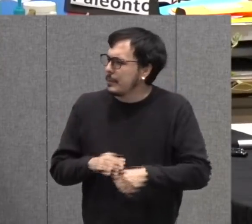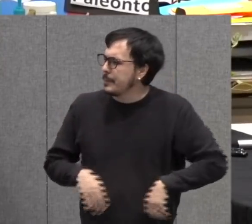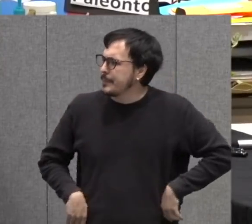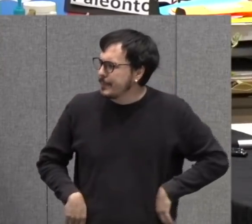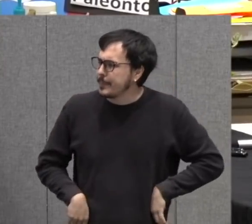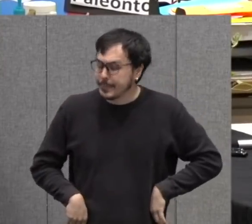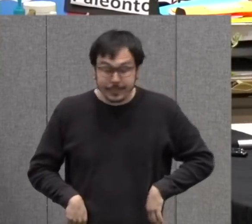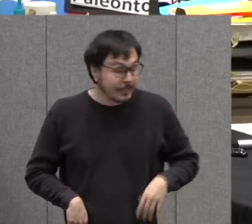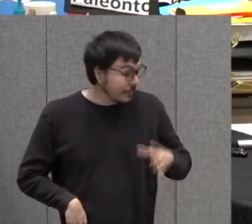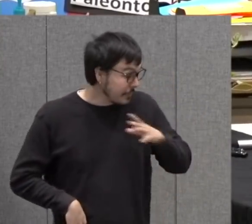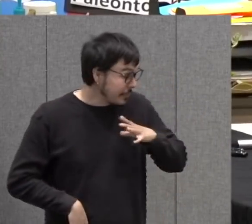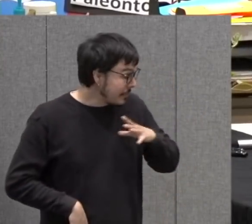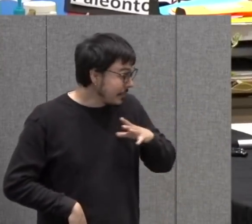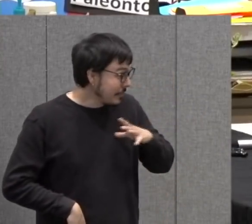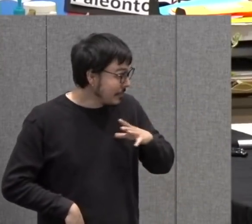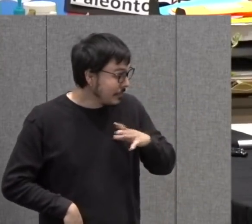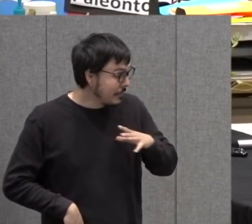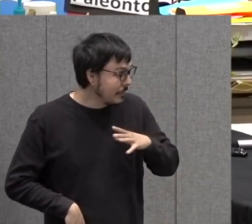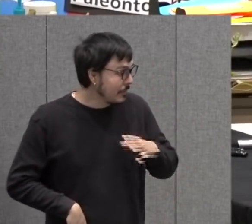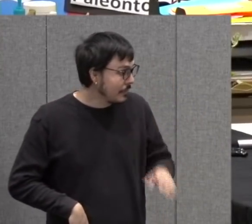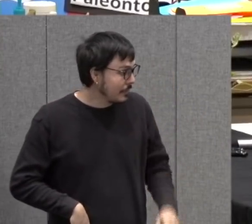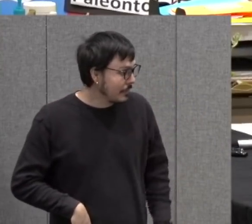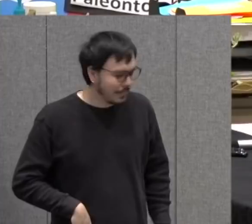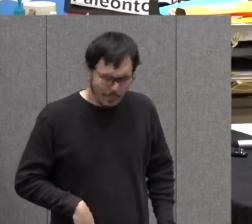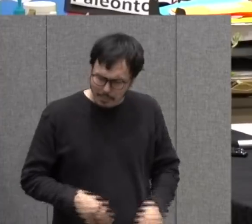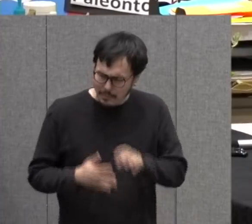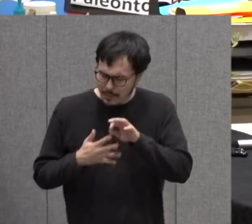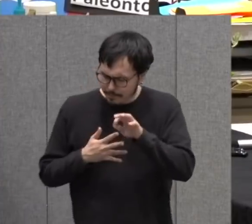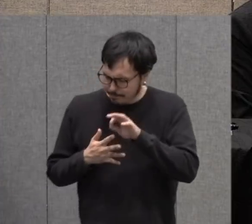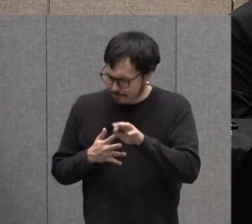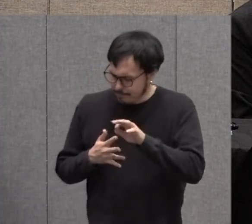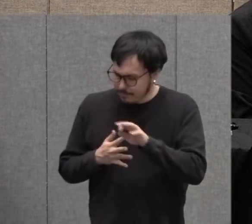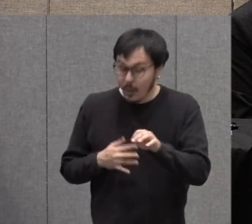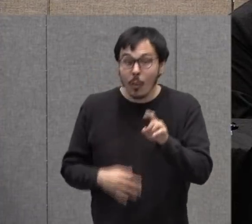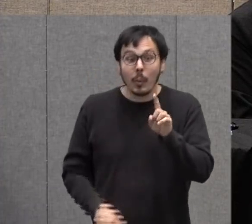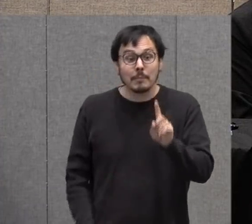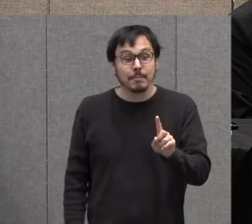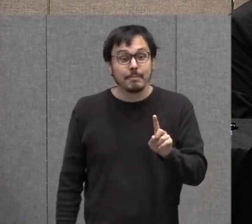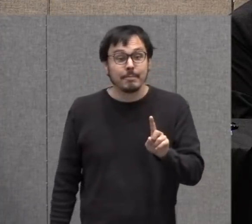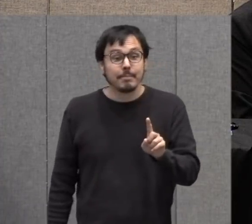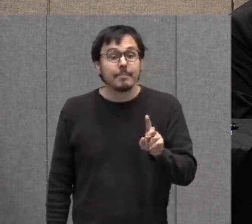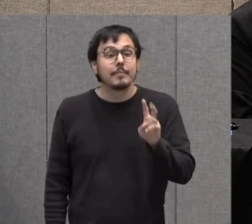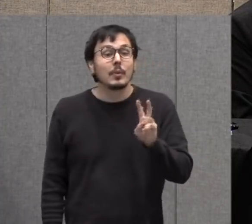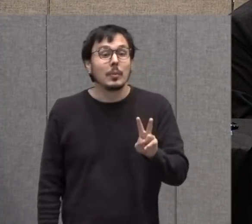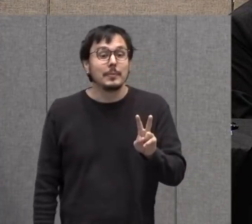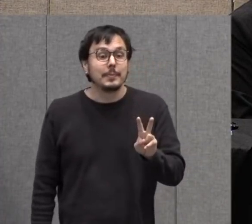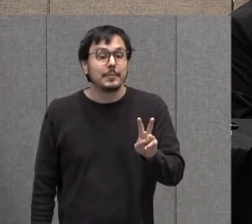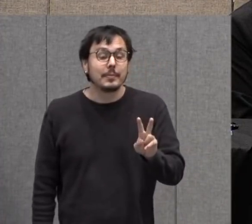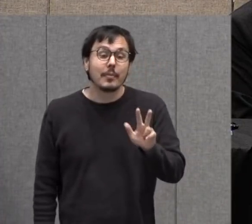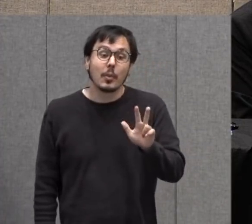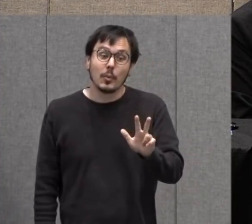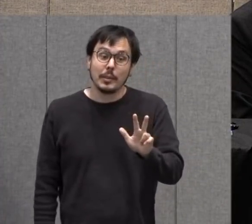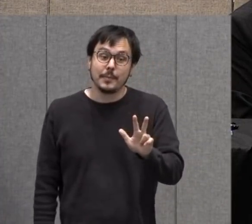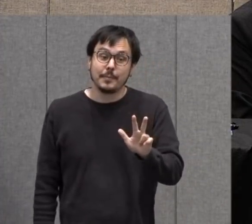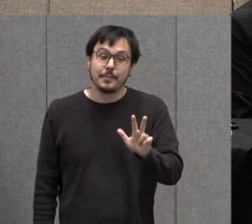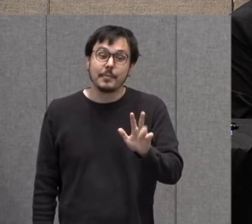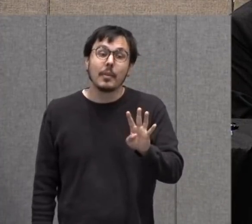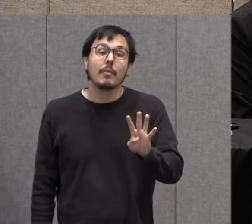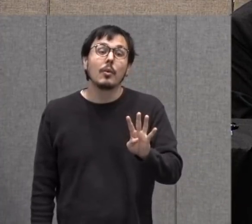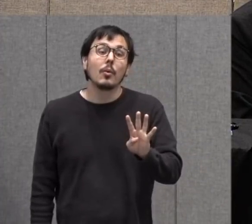there. Okay. All right. All righty. Well, Let me count 1, 2, 3,